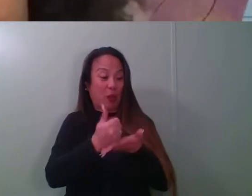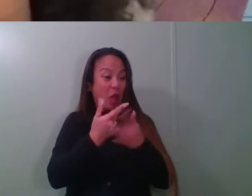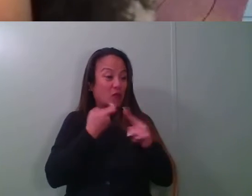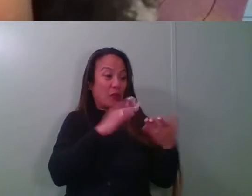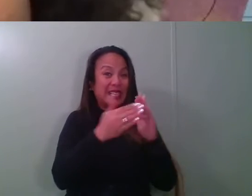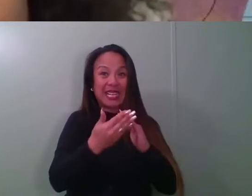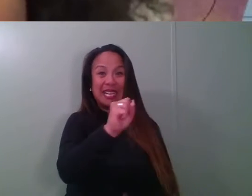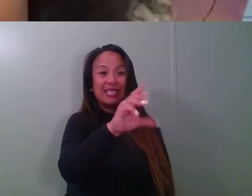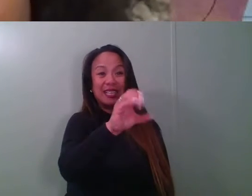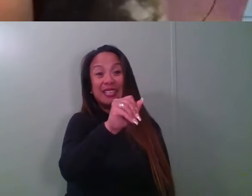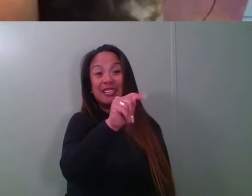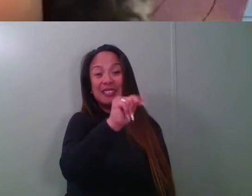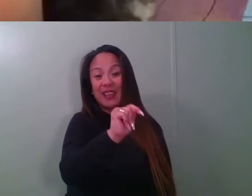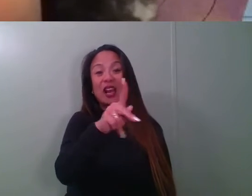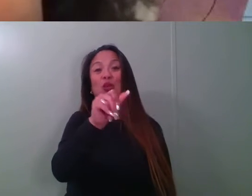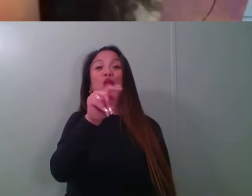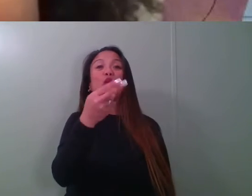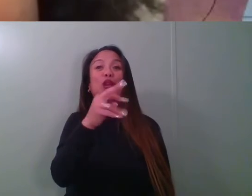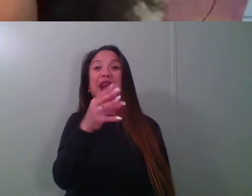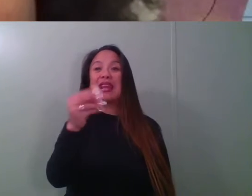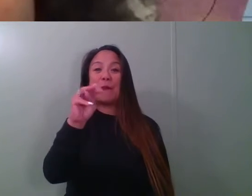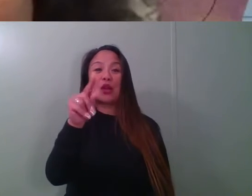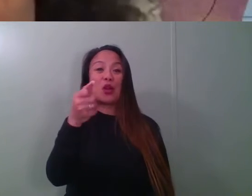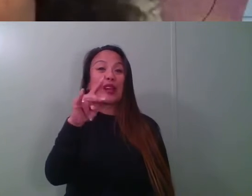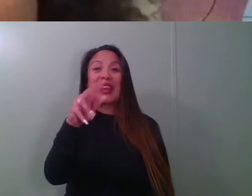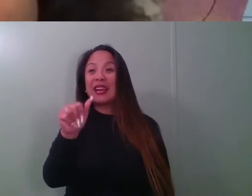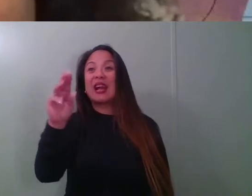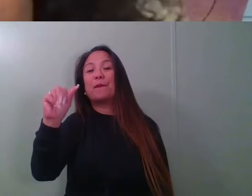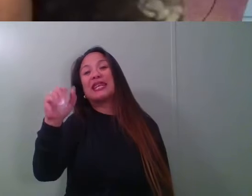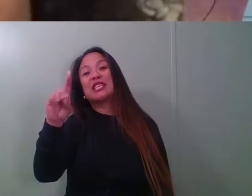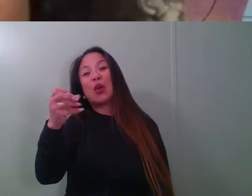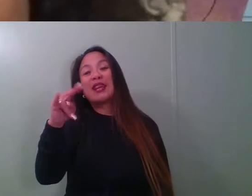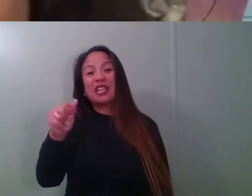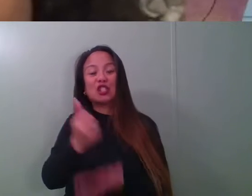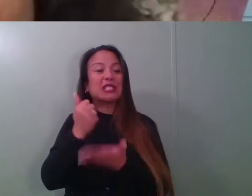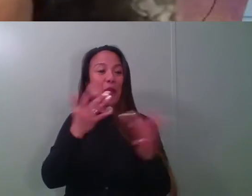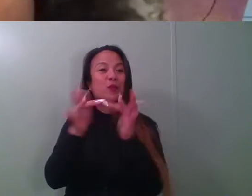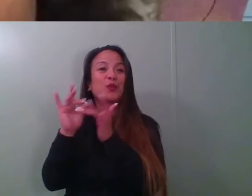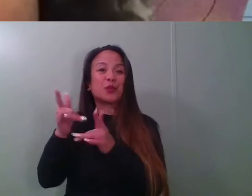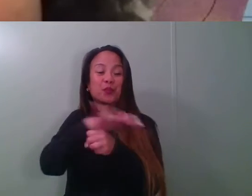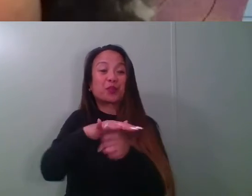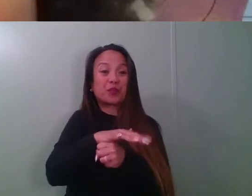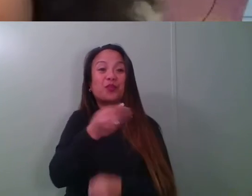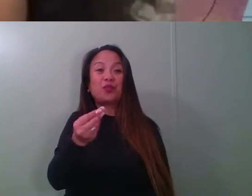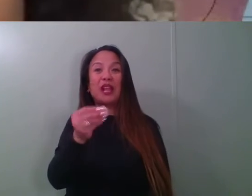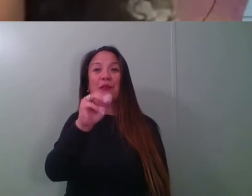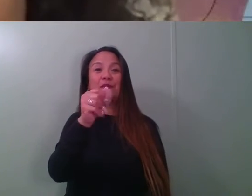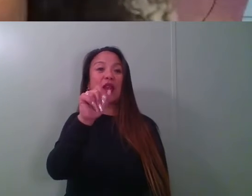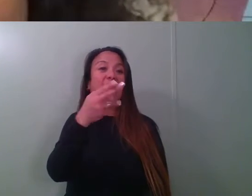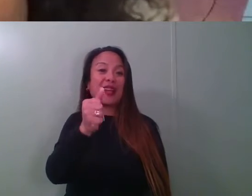help of the city's Scott Kutner and Margarita Macedonio to help us outreach to all of the neighborhoods. And Martha Rodriguez,